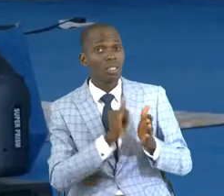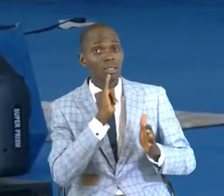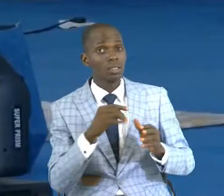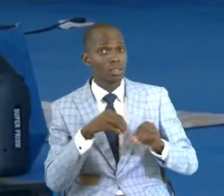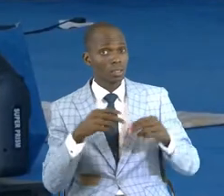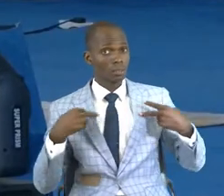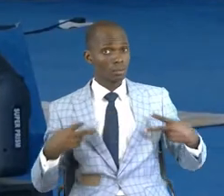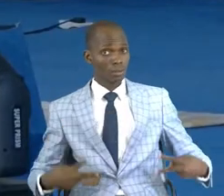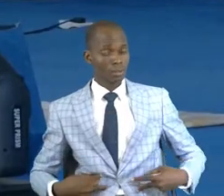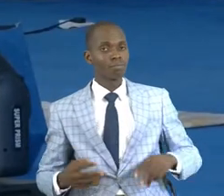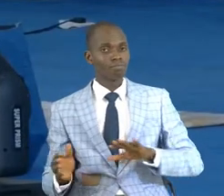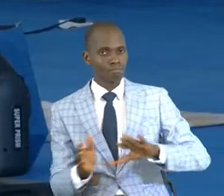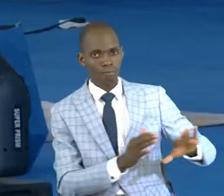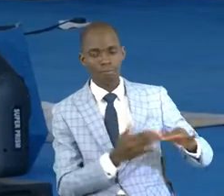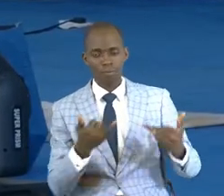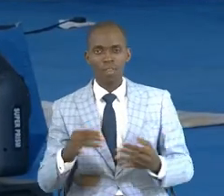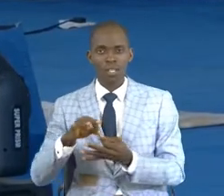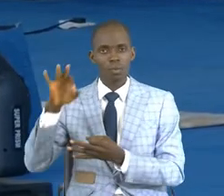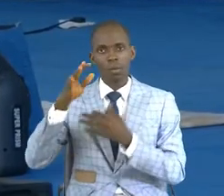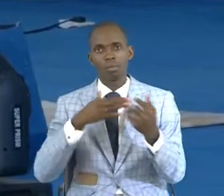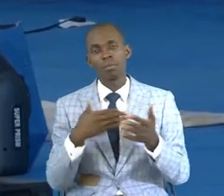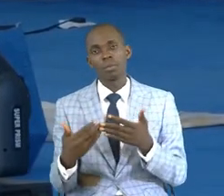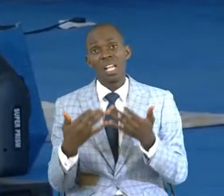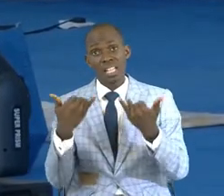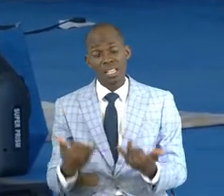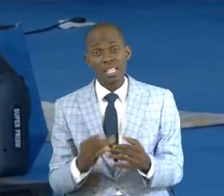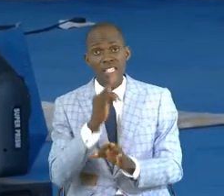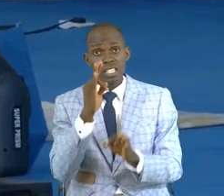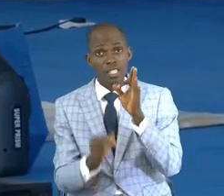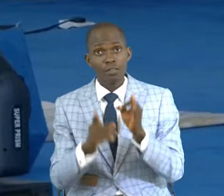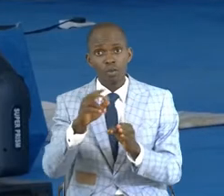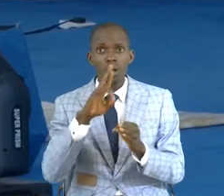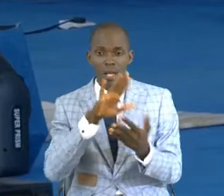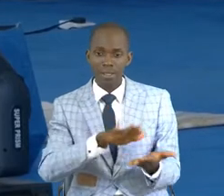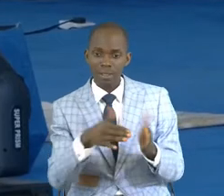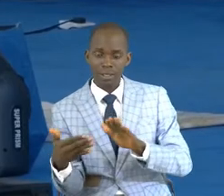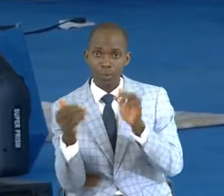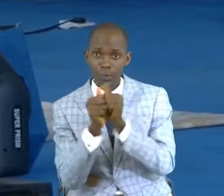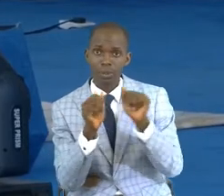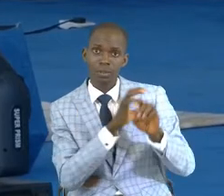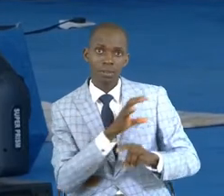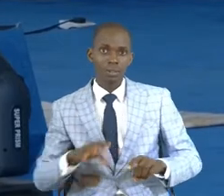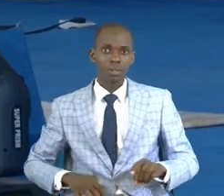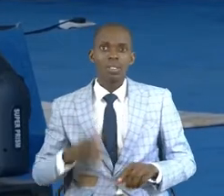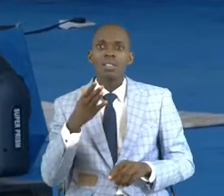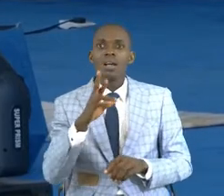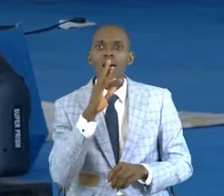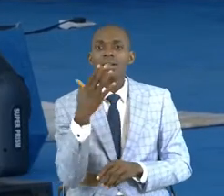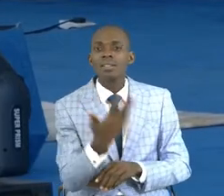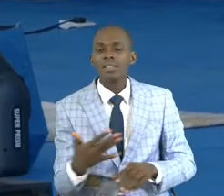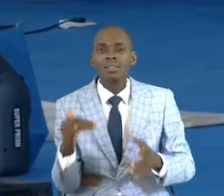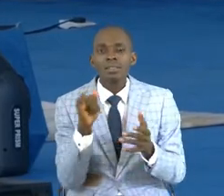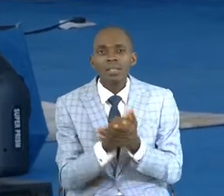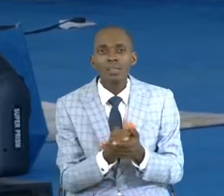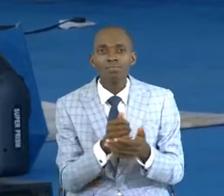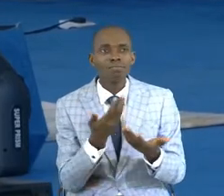is, if we're dead with Christ, the things that attracted us before, and